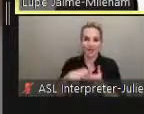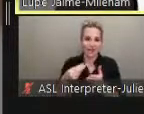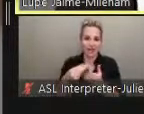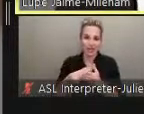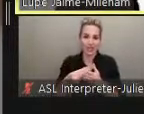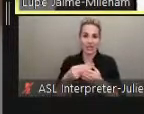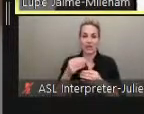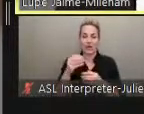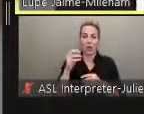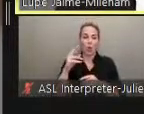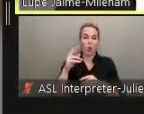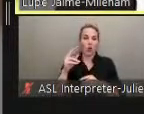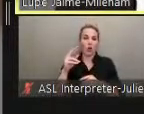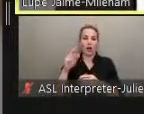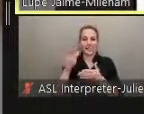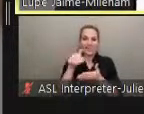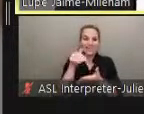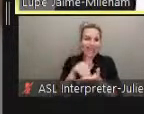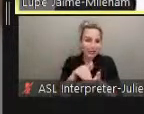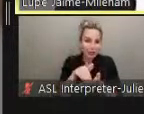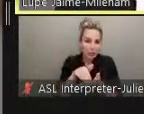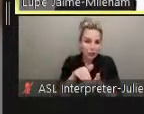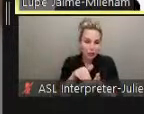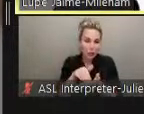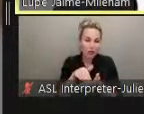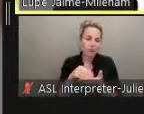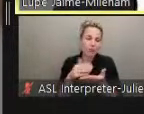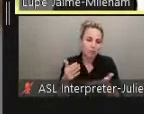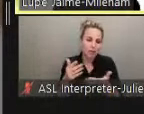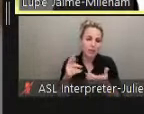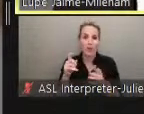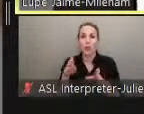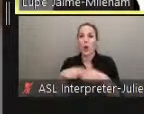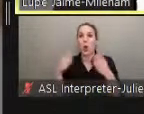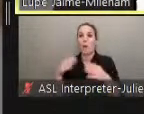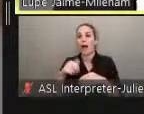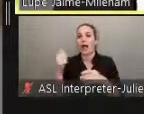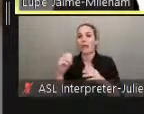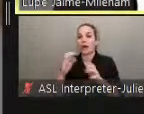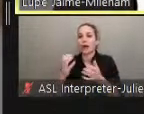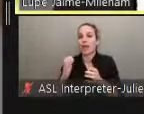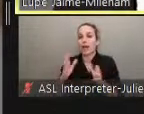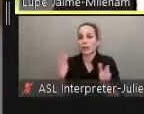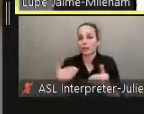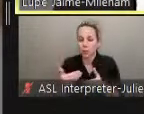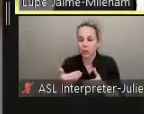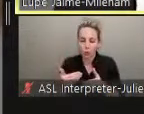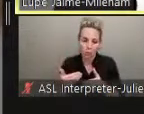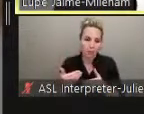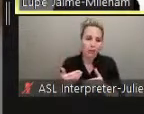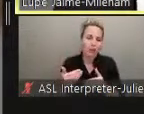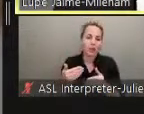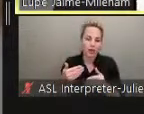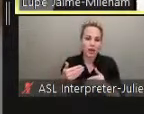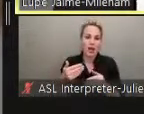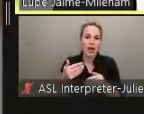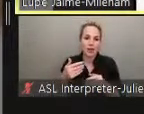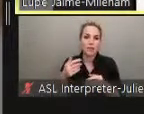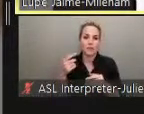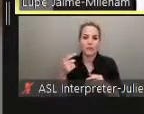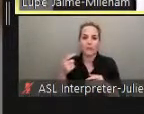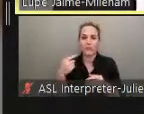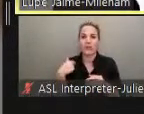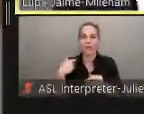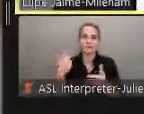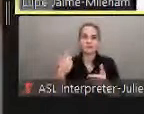a center, for instance, would like to open up another classroom and needs making this up, has